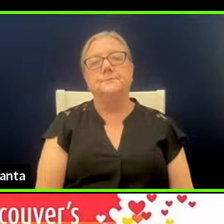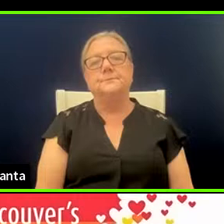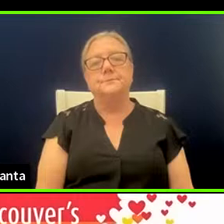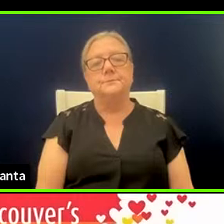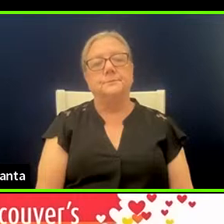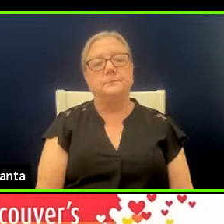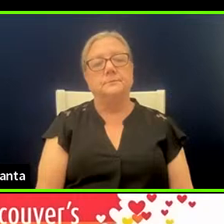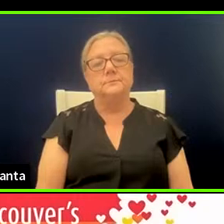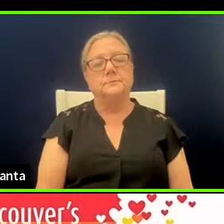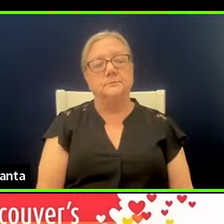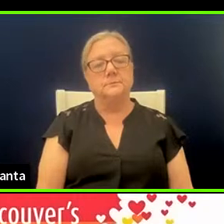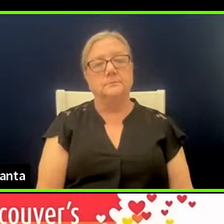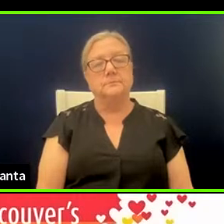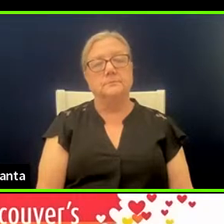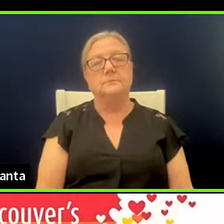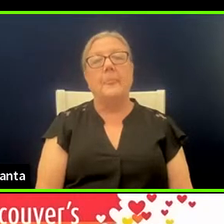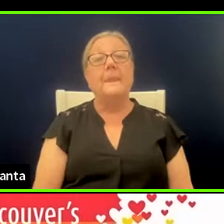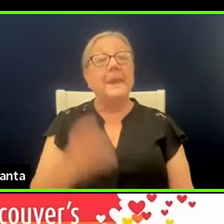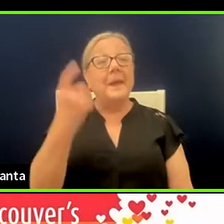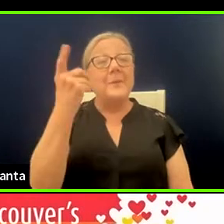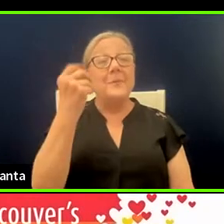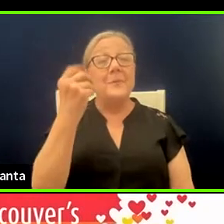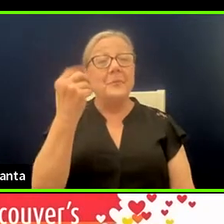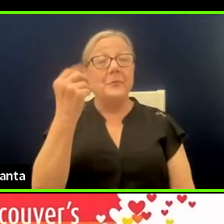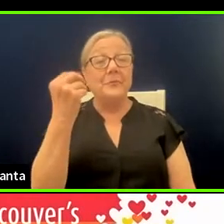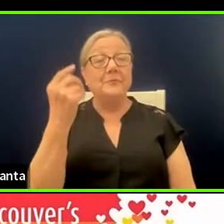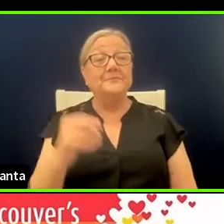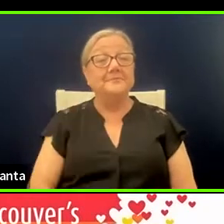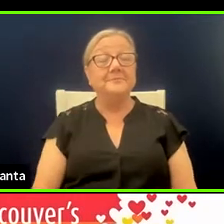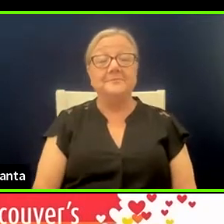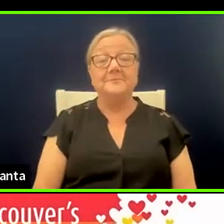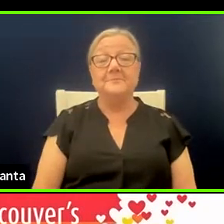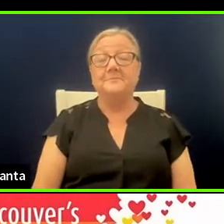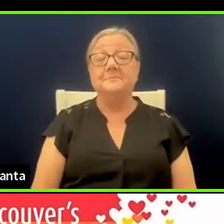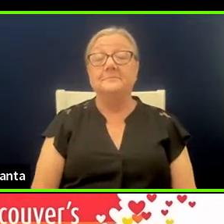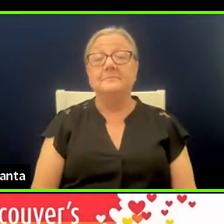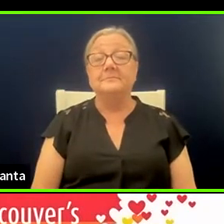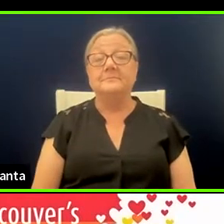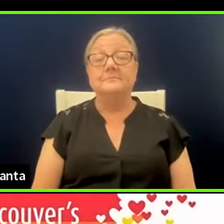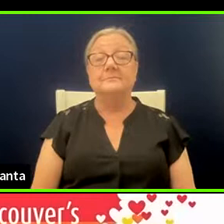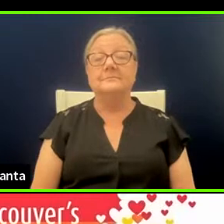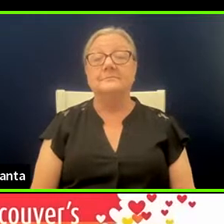So one more, if you will. I think my